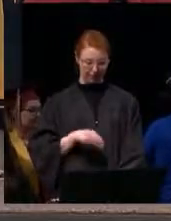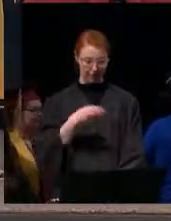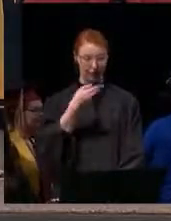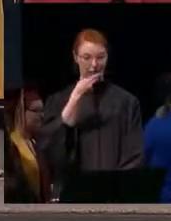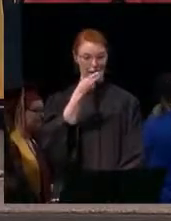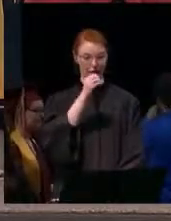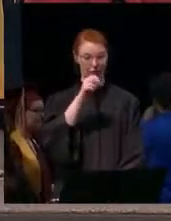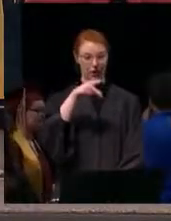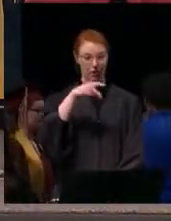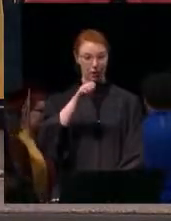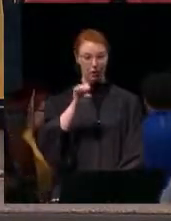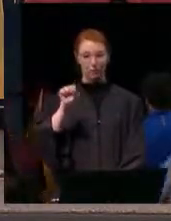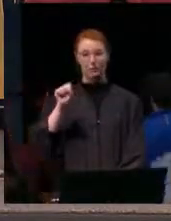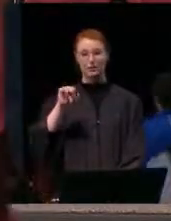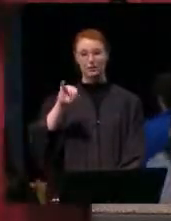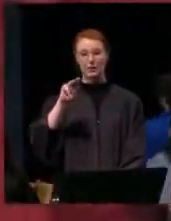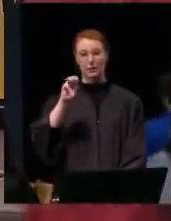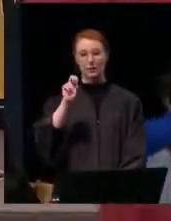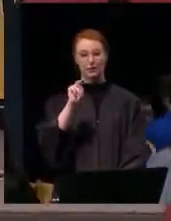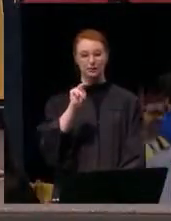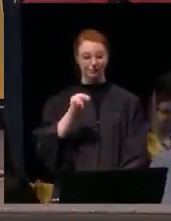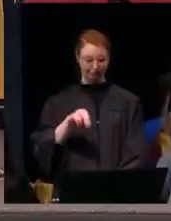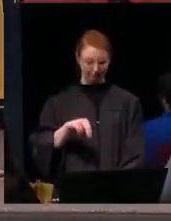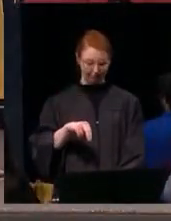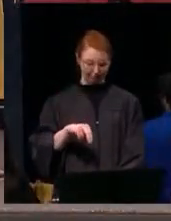Hope Simon.